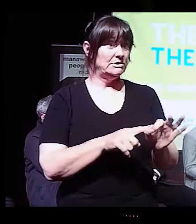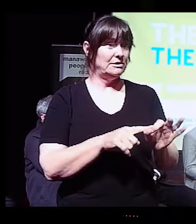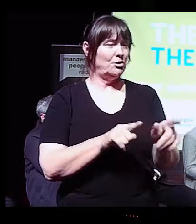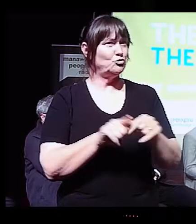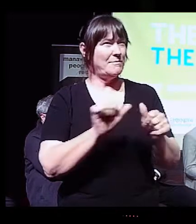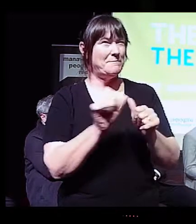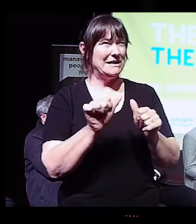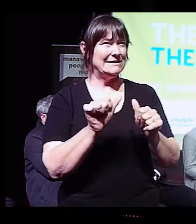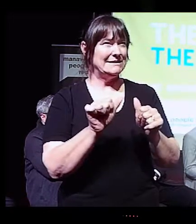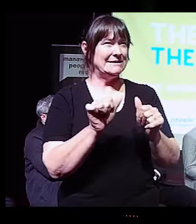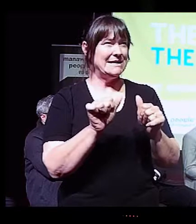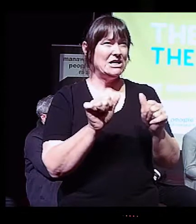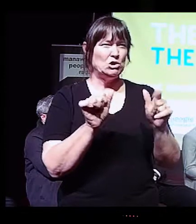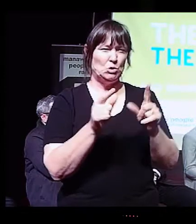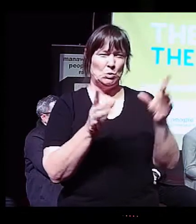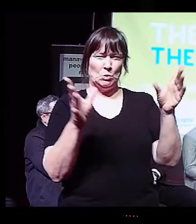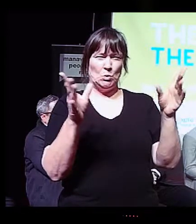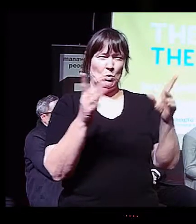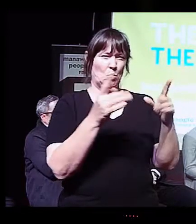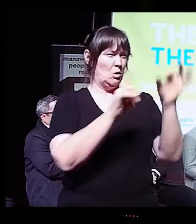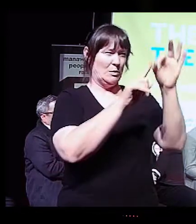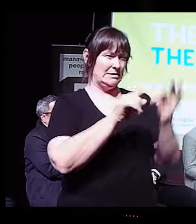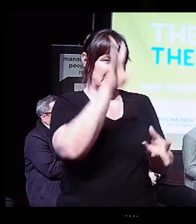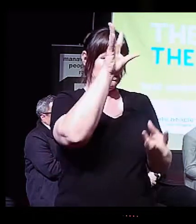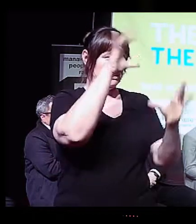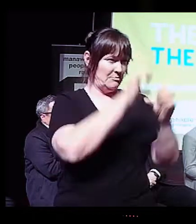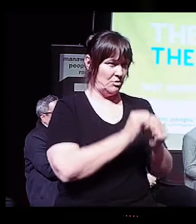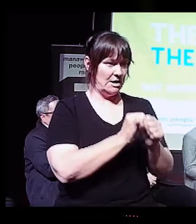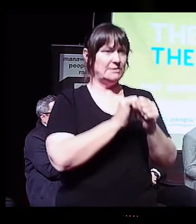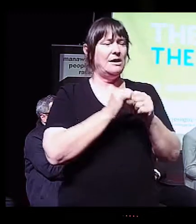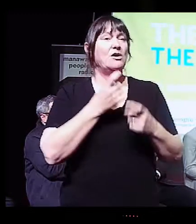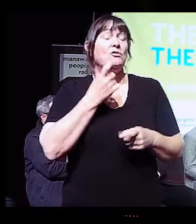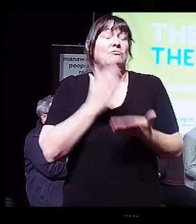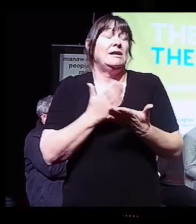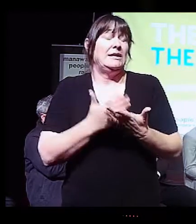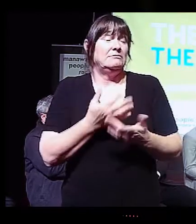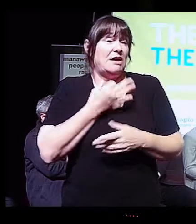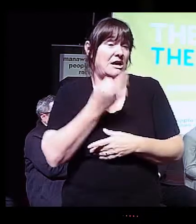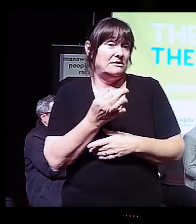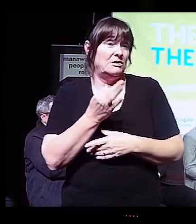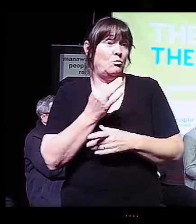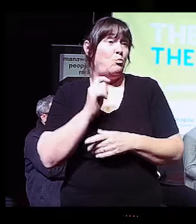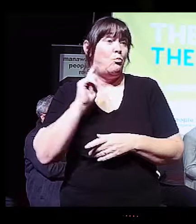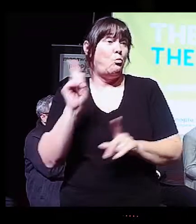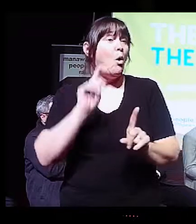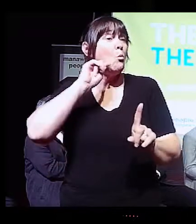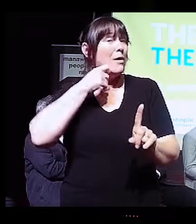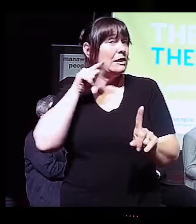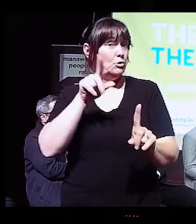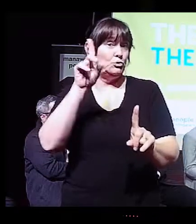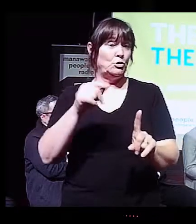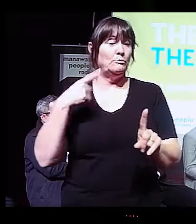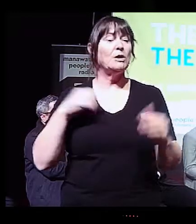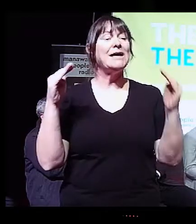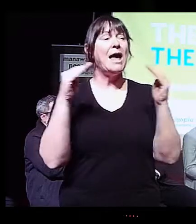my best to try and wrap those questions together, which is simply, what will you do about housing in Palmerston North, given that house prices continue